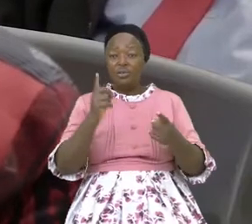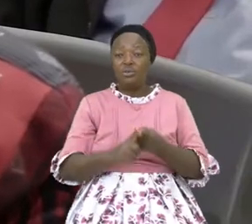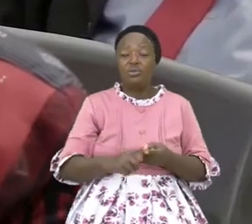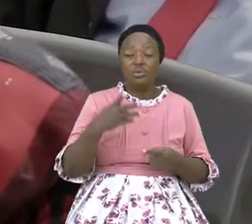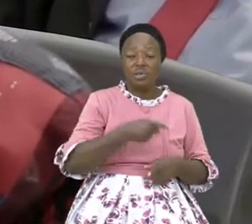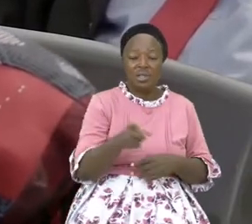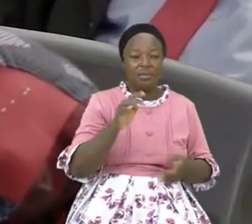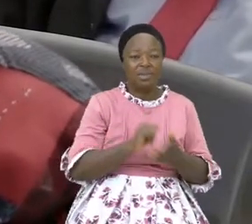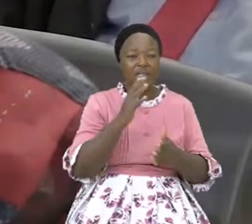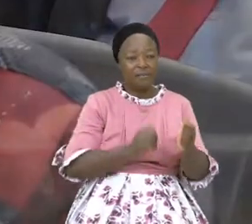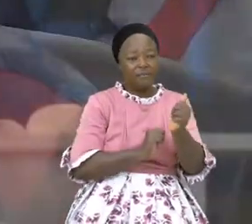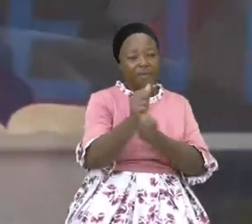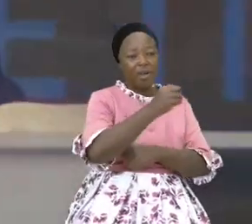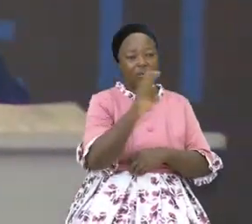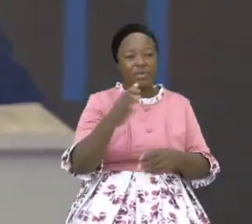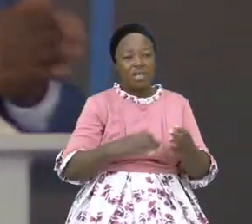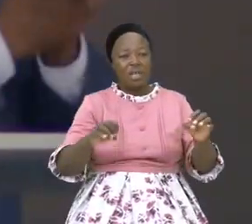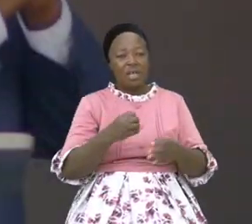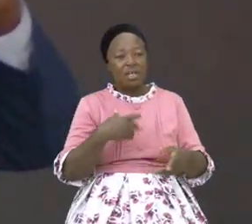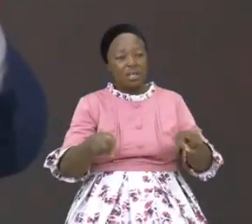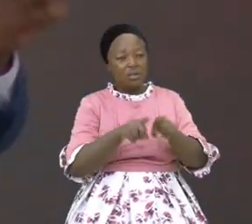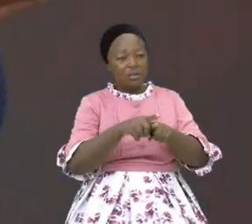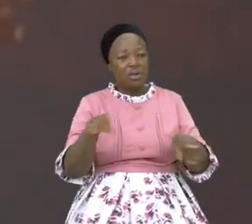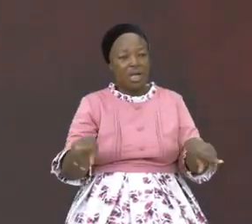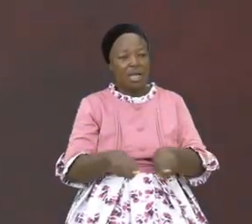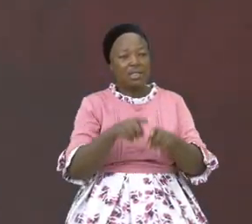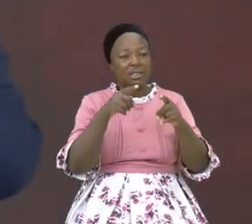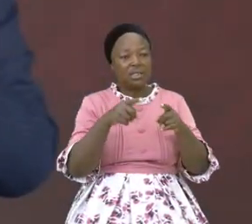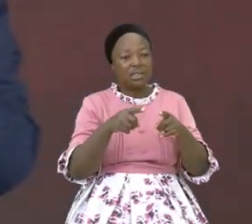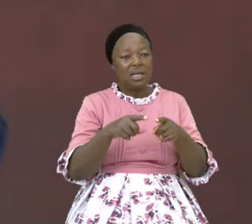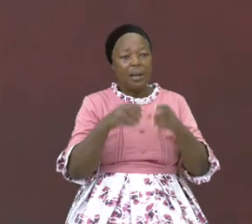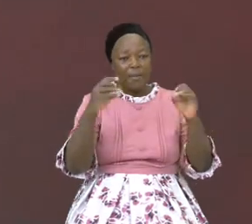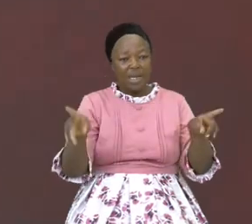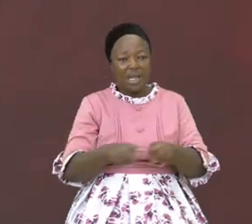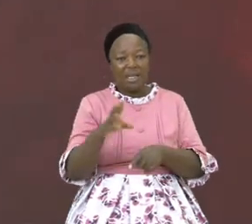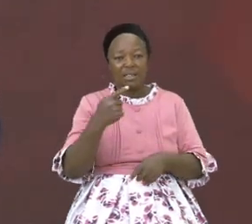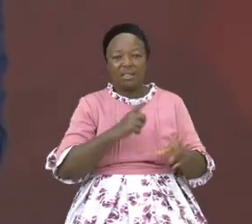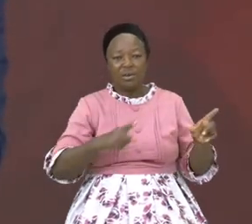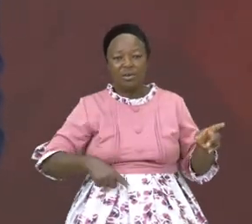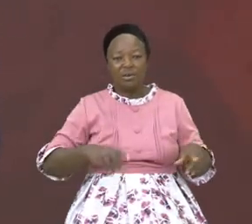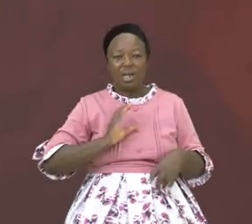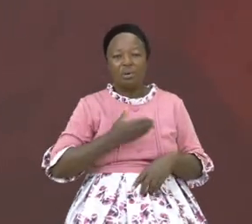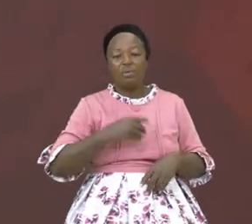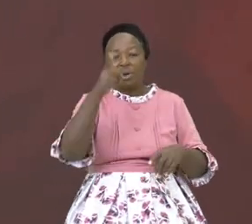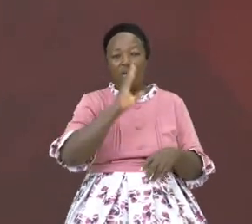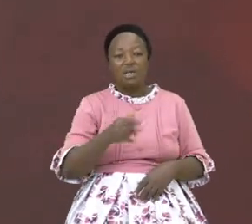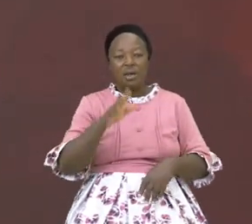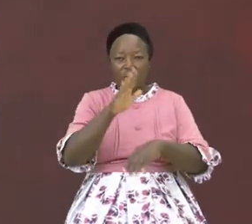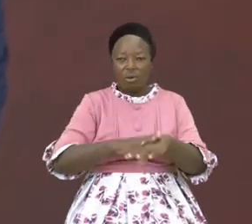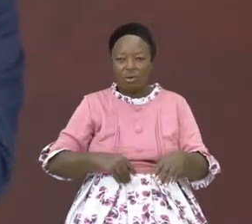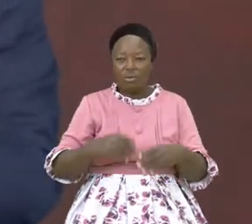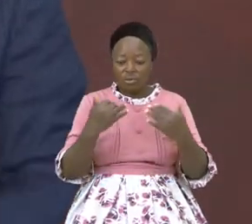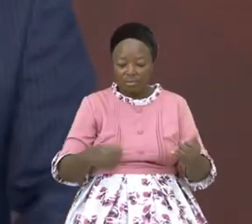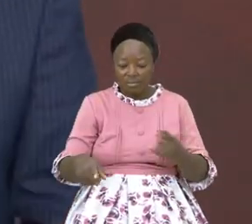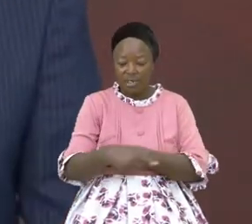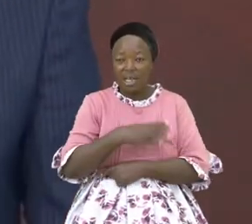that are far off, even as many as the Lord our God shall call. This morning, I am